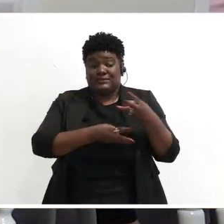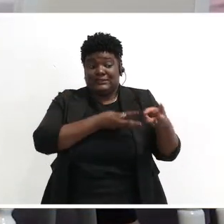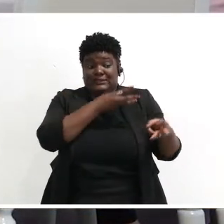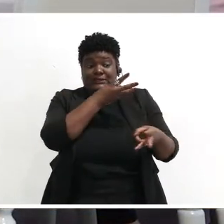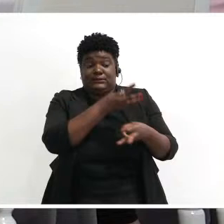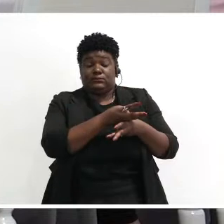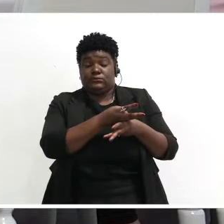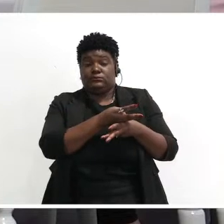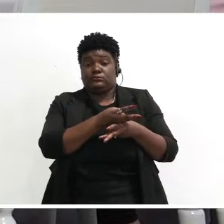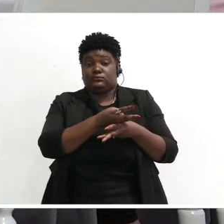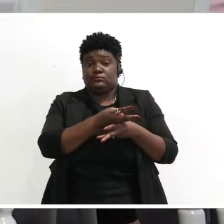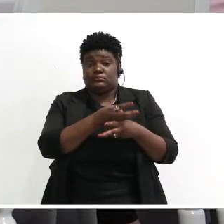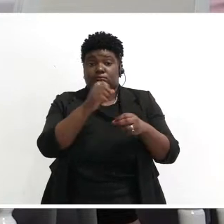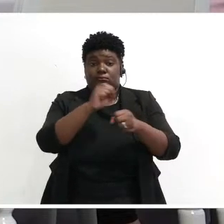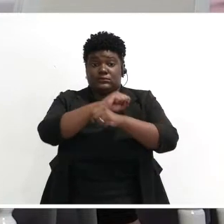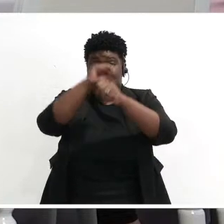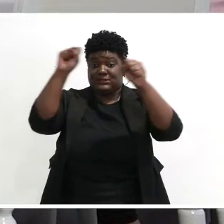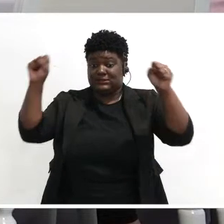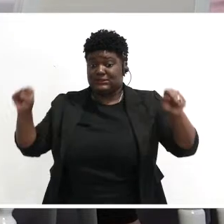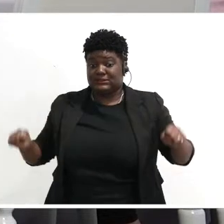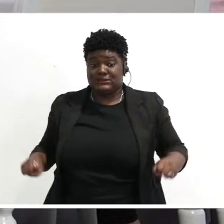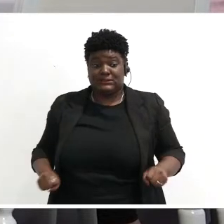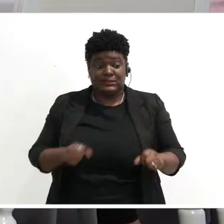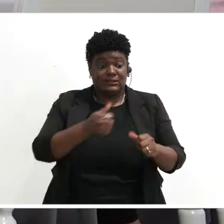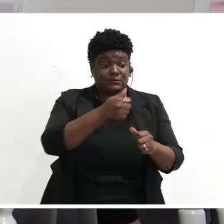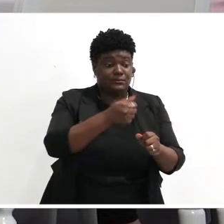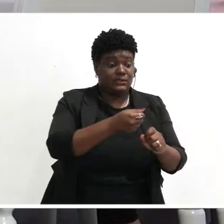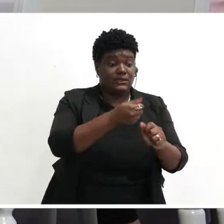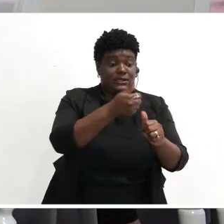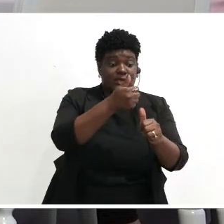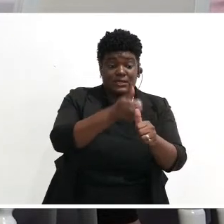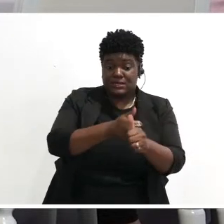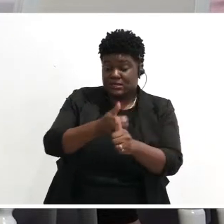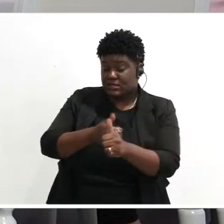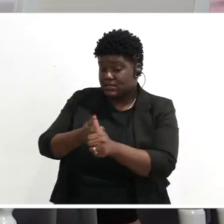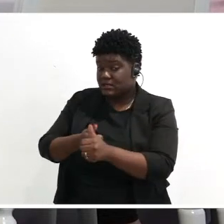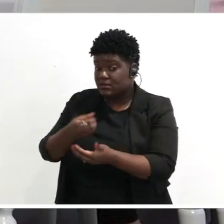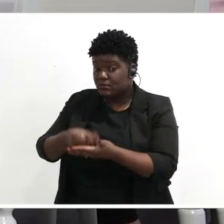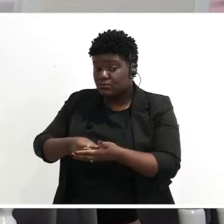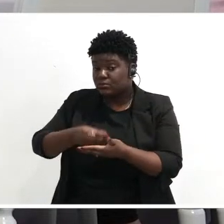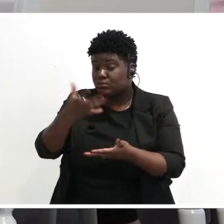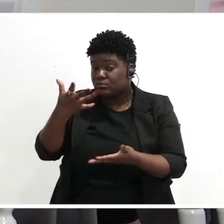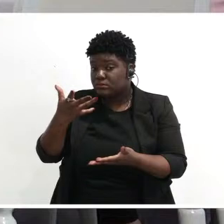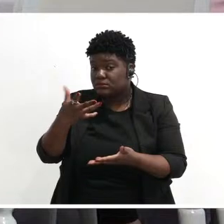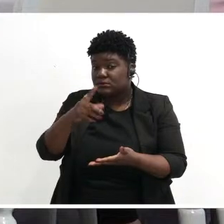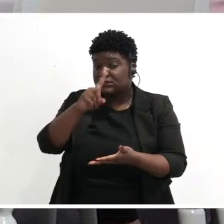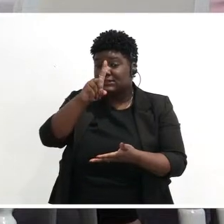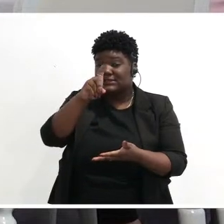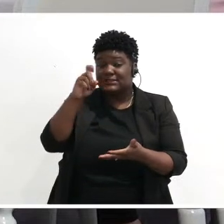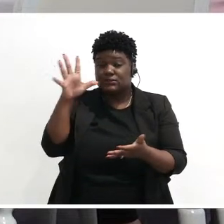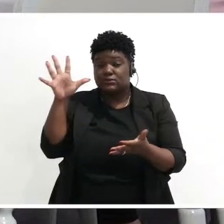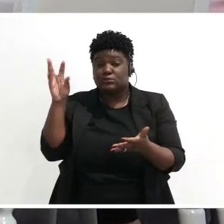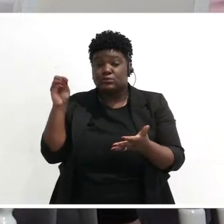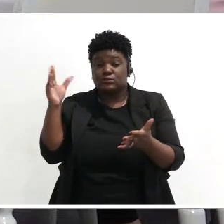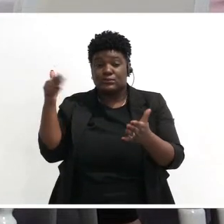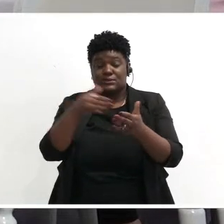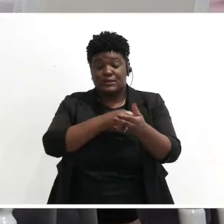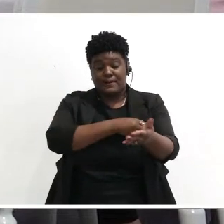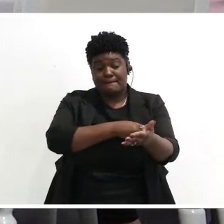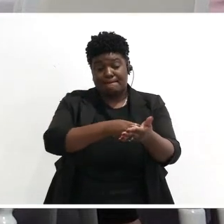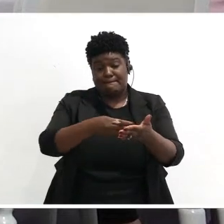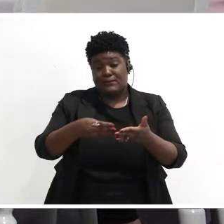each. And they're delivered in 40 shipping containers, and they're extremely